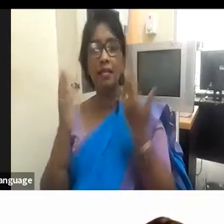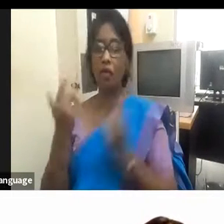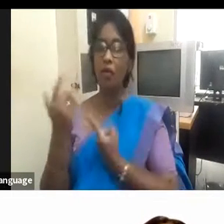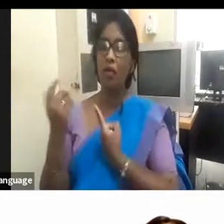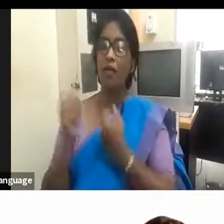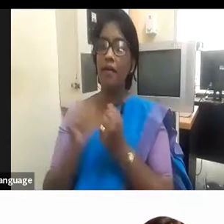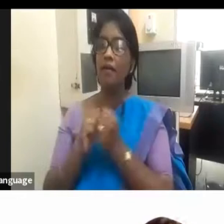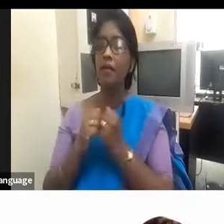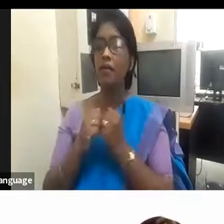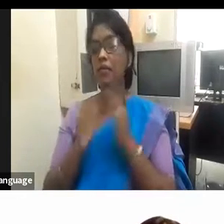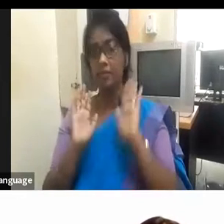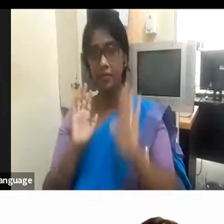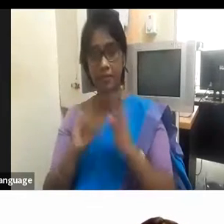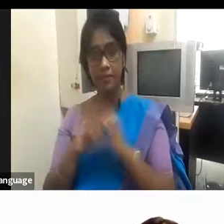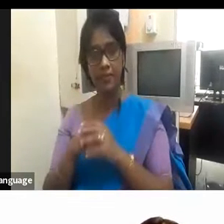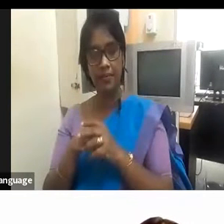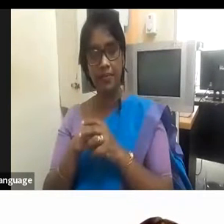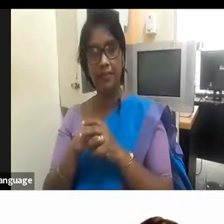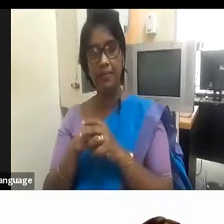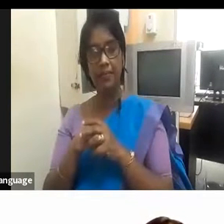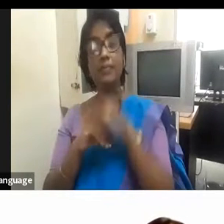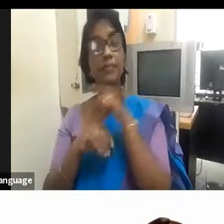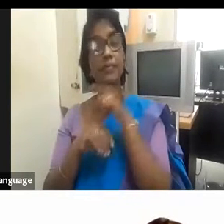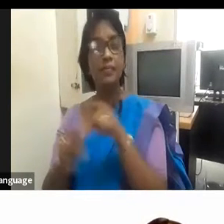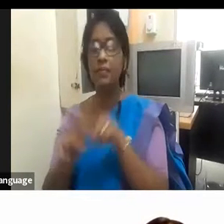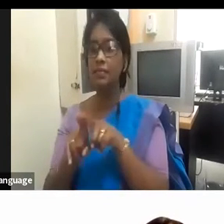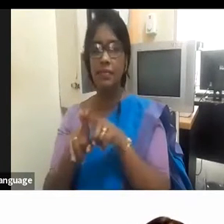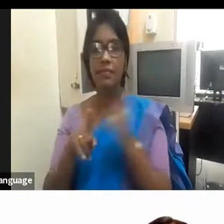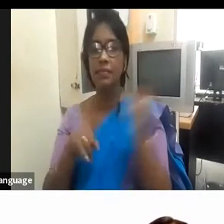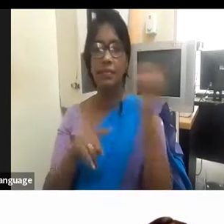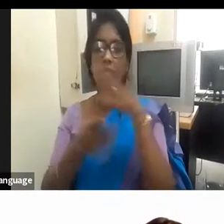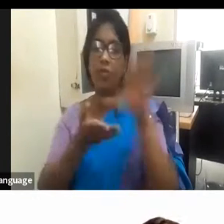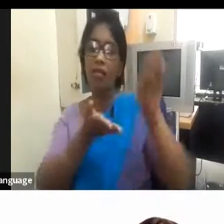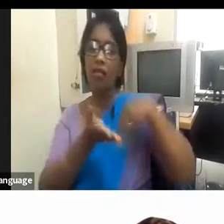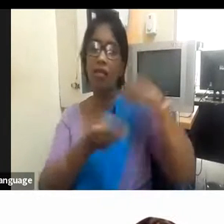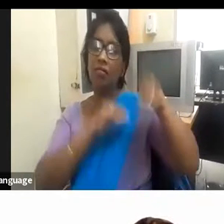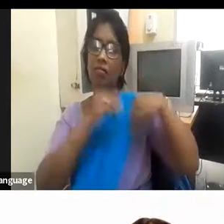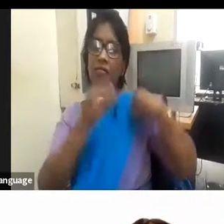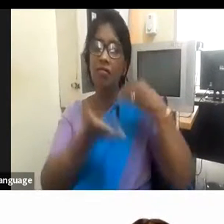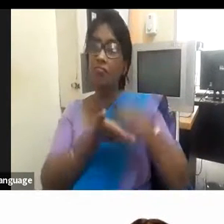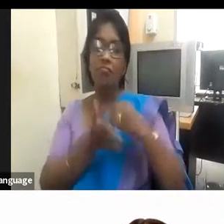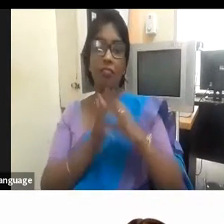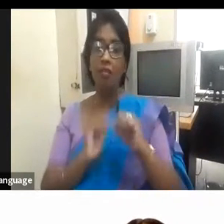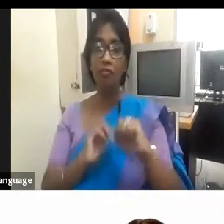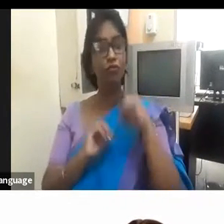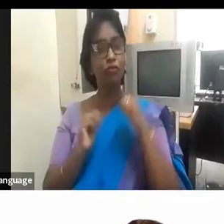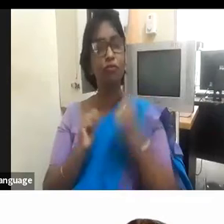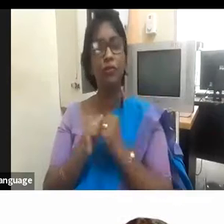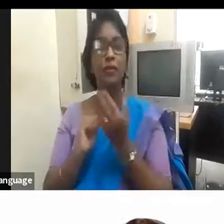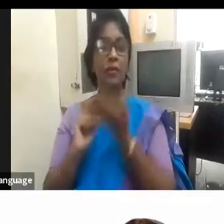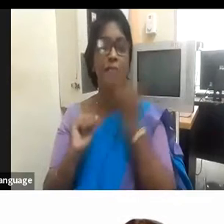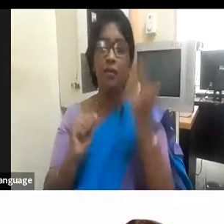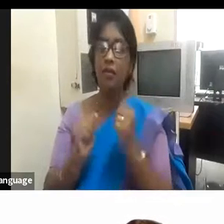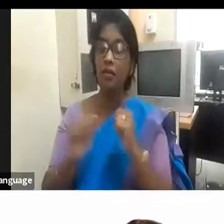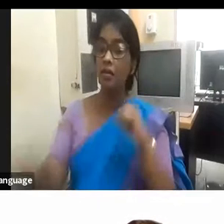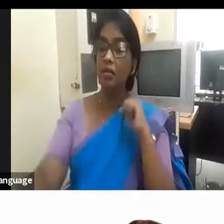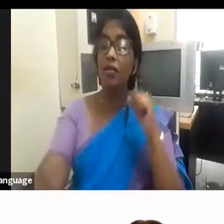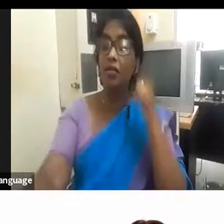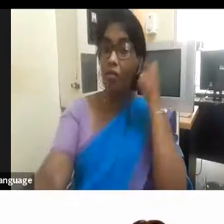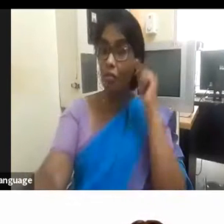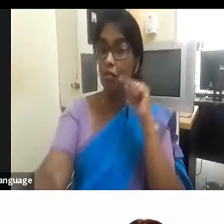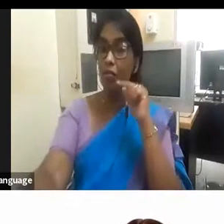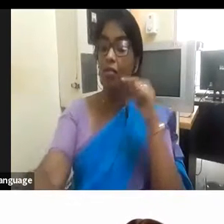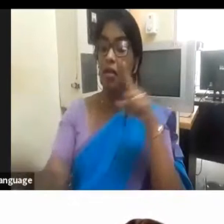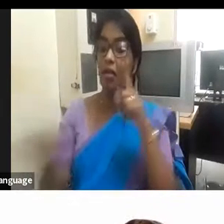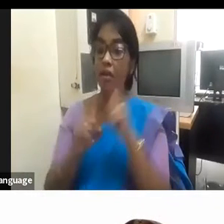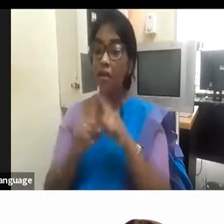and non-dependent. So the empowerment comes there where they're educated,